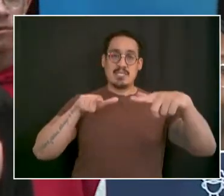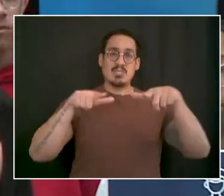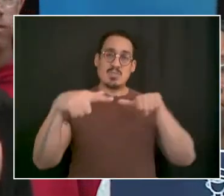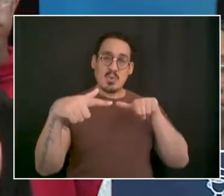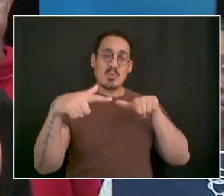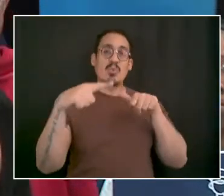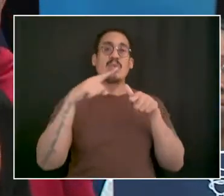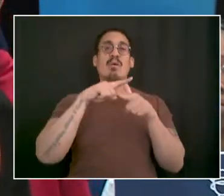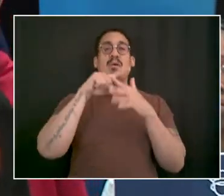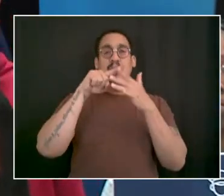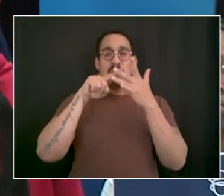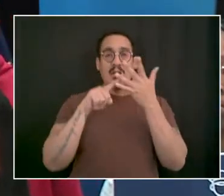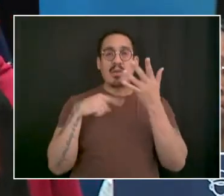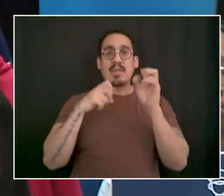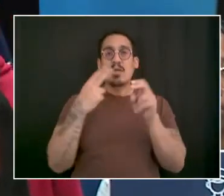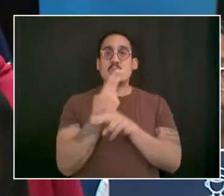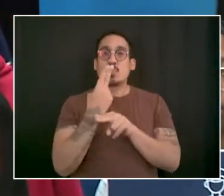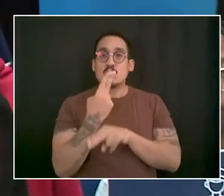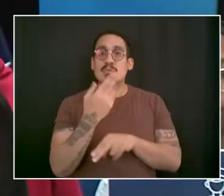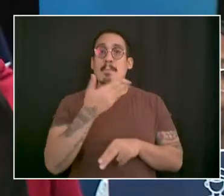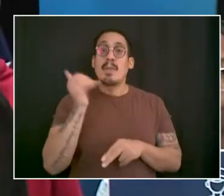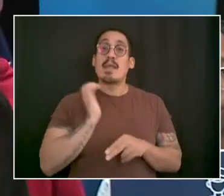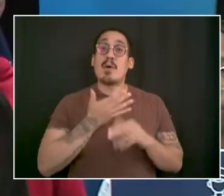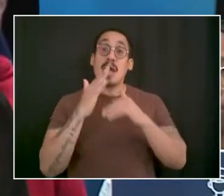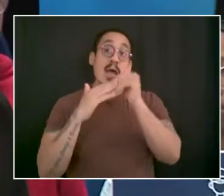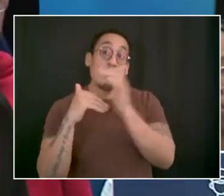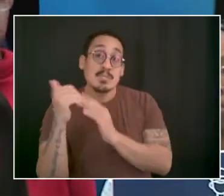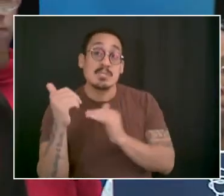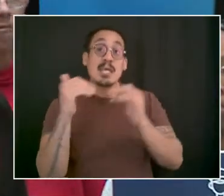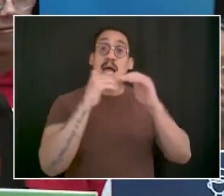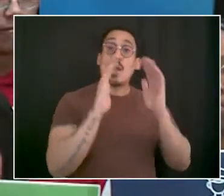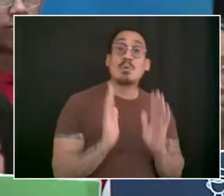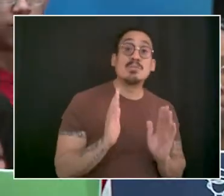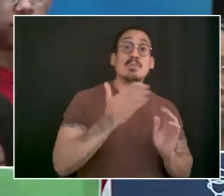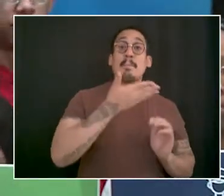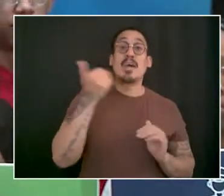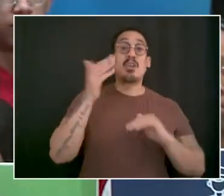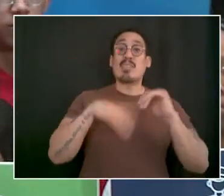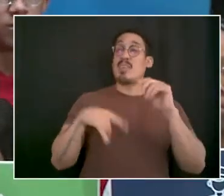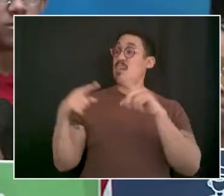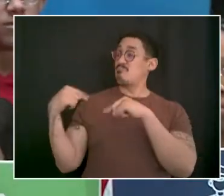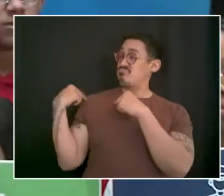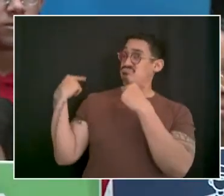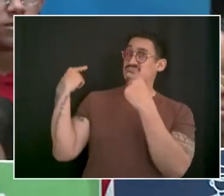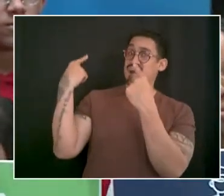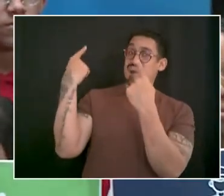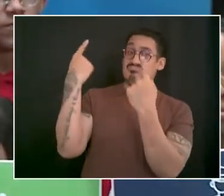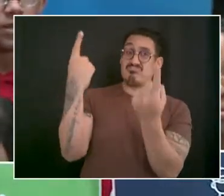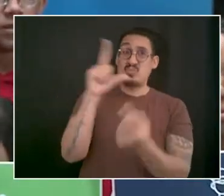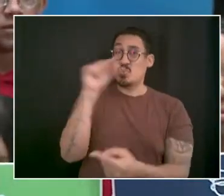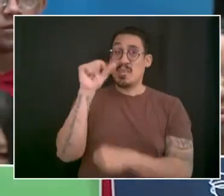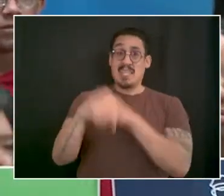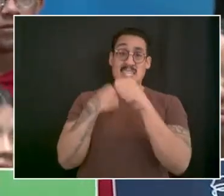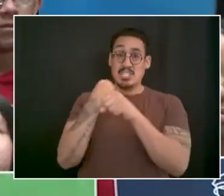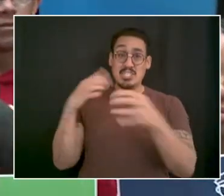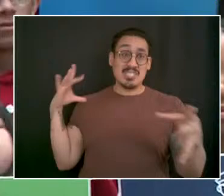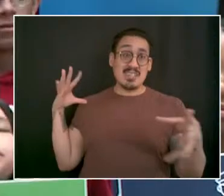in less than 4 years than the previous 20 years combined. combined.